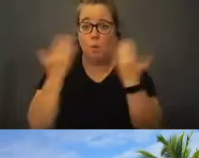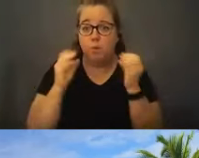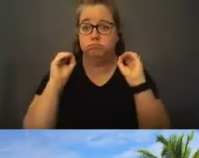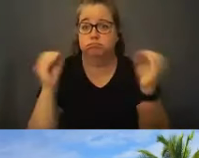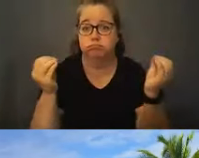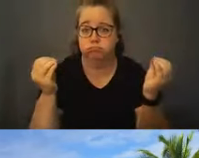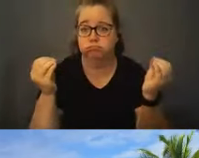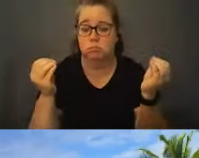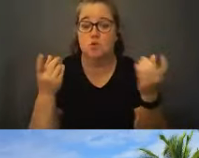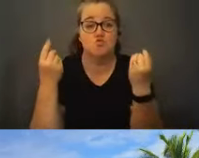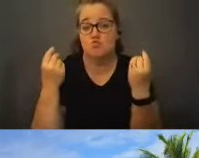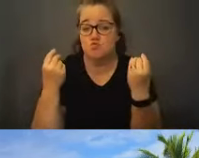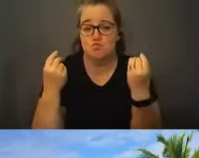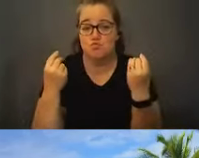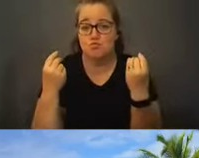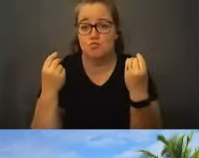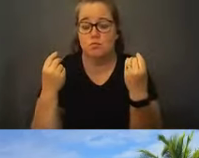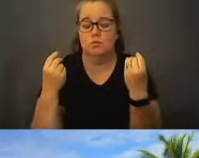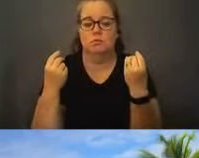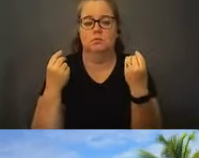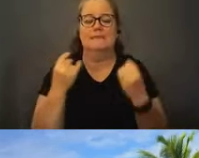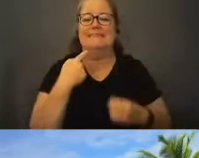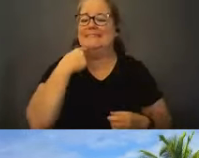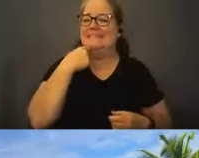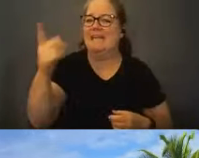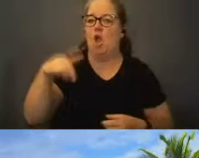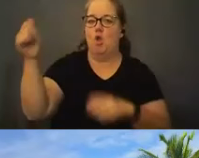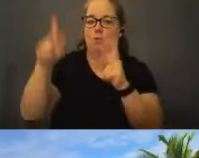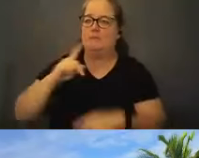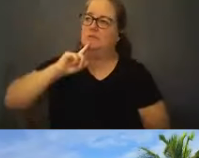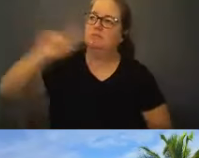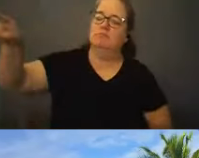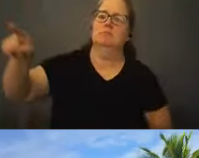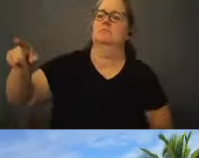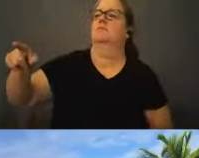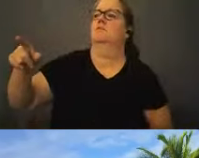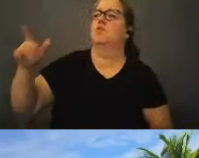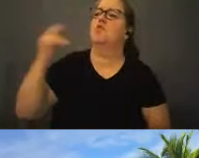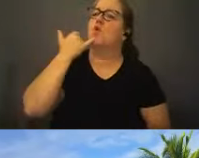going to tell someone to call 911 or